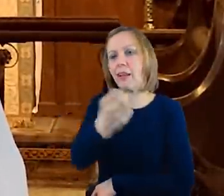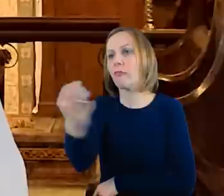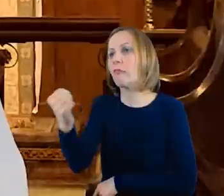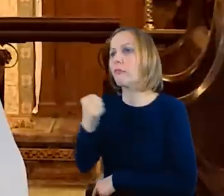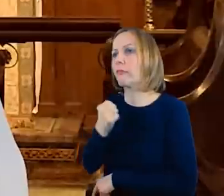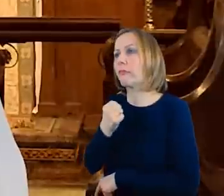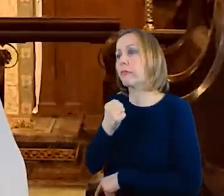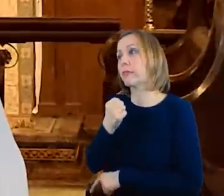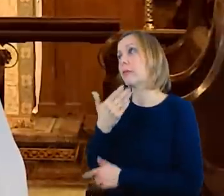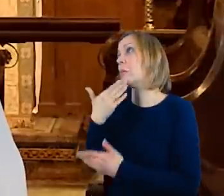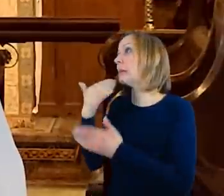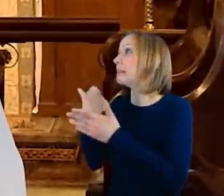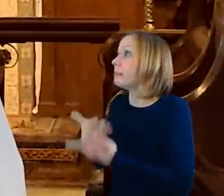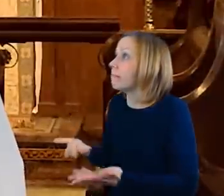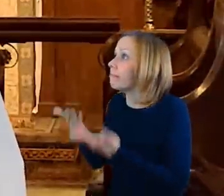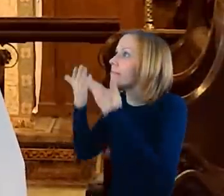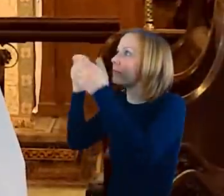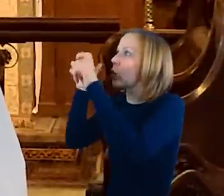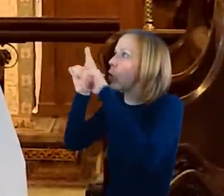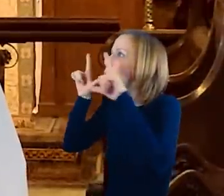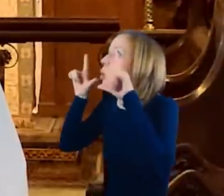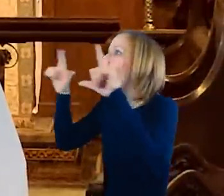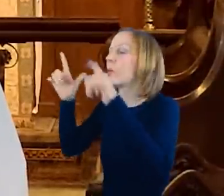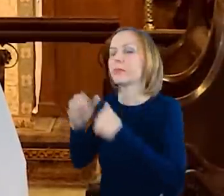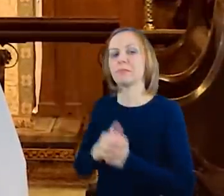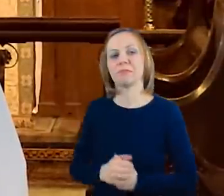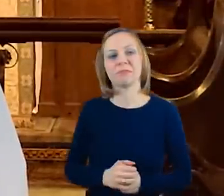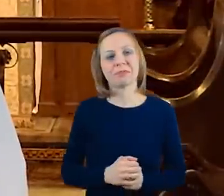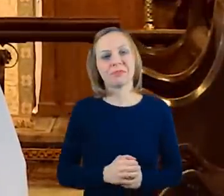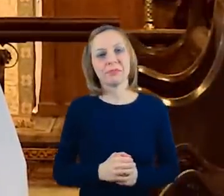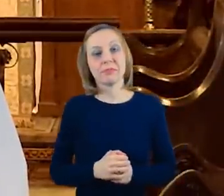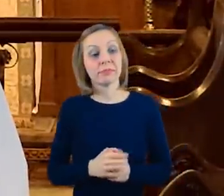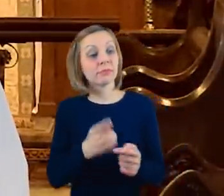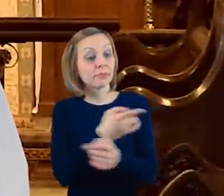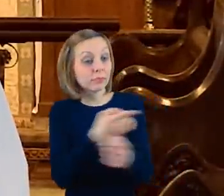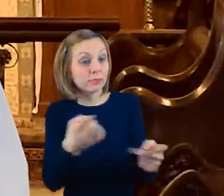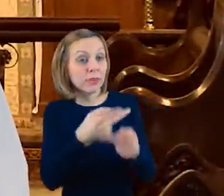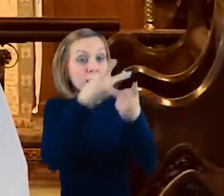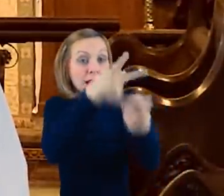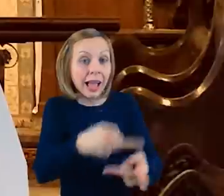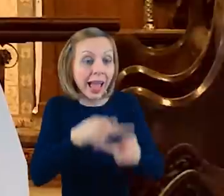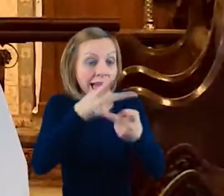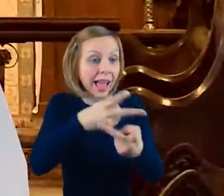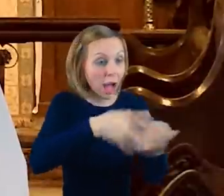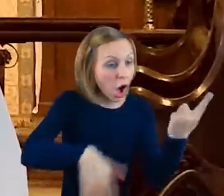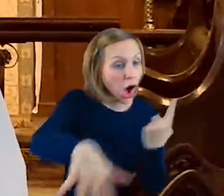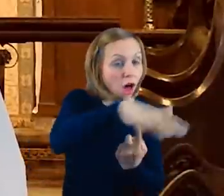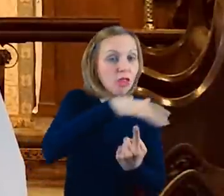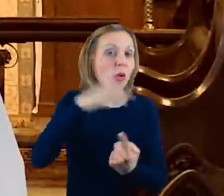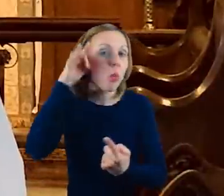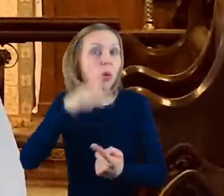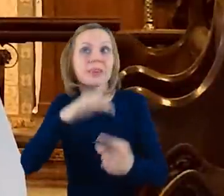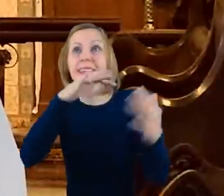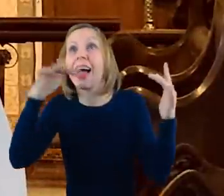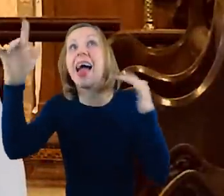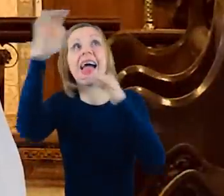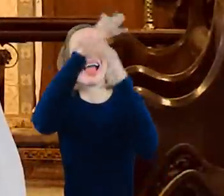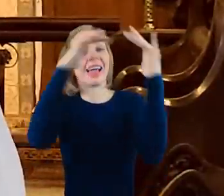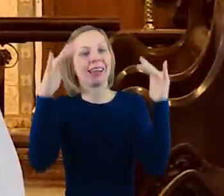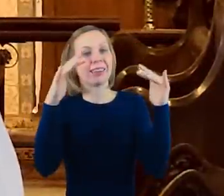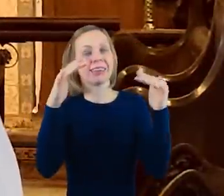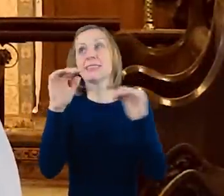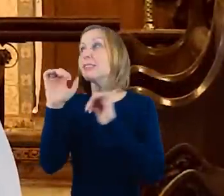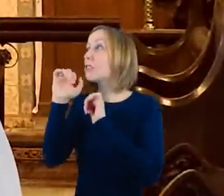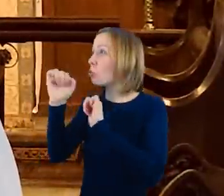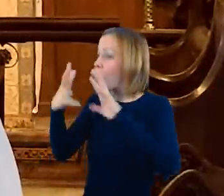Lord. Prosper all who care for the earth, the water, and the air, that the riches of your creation